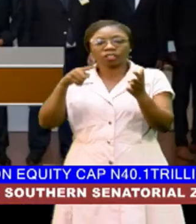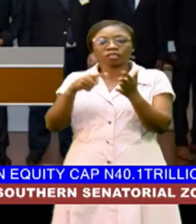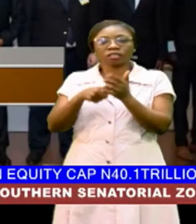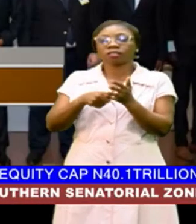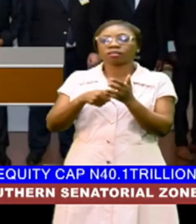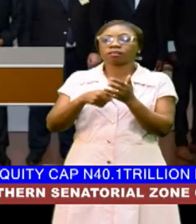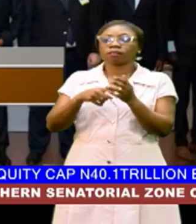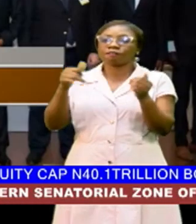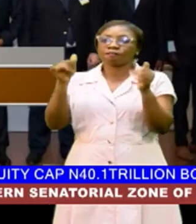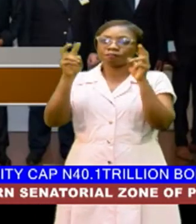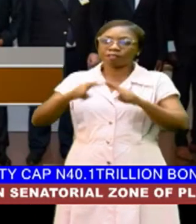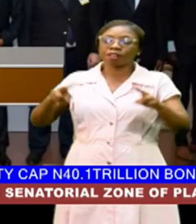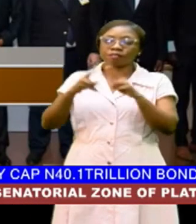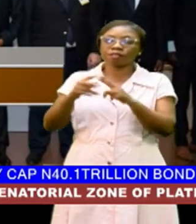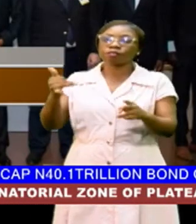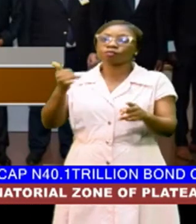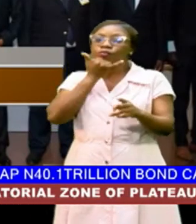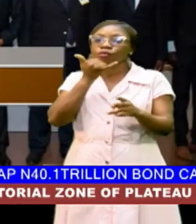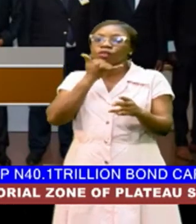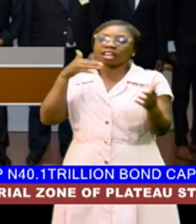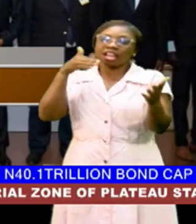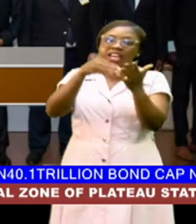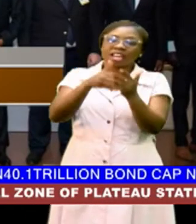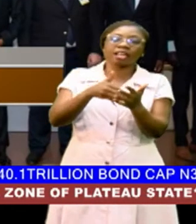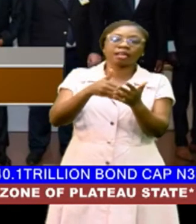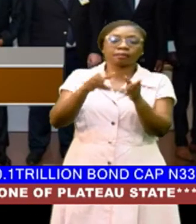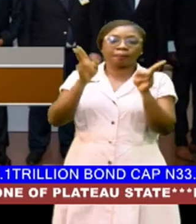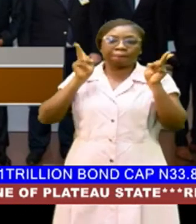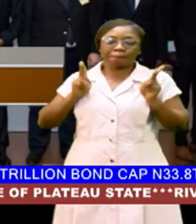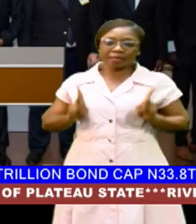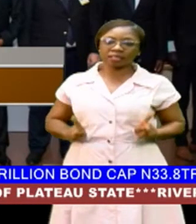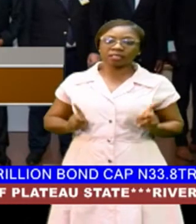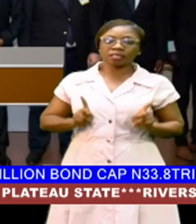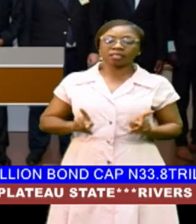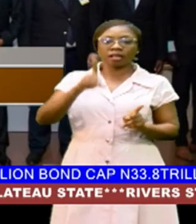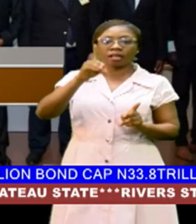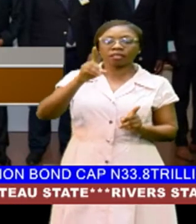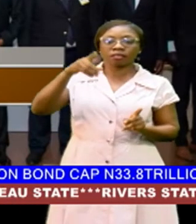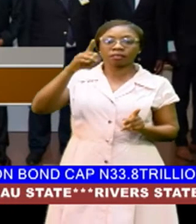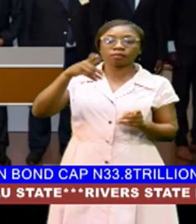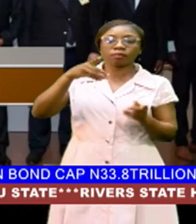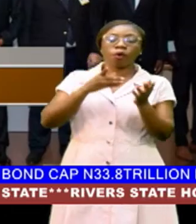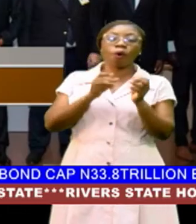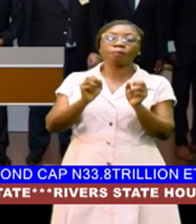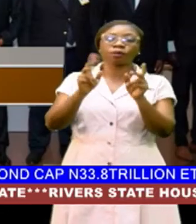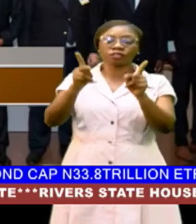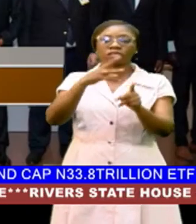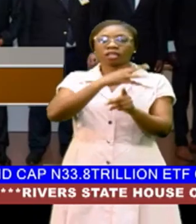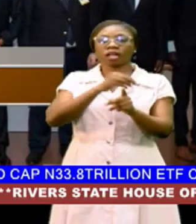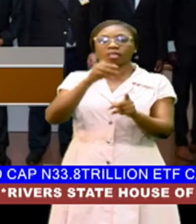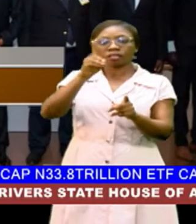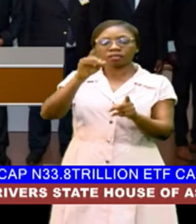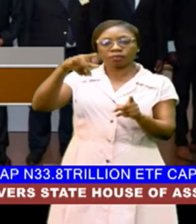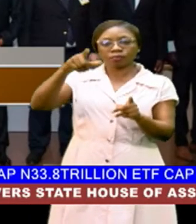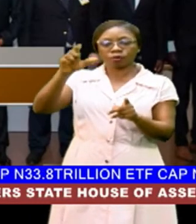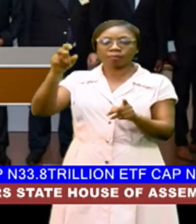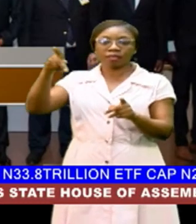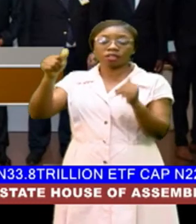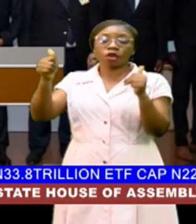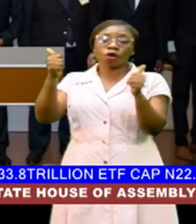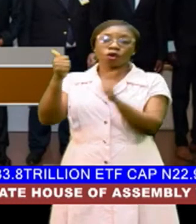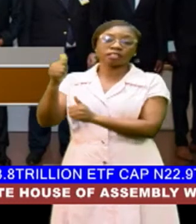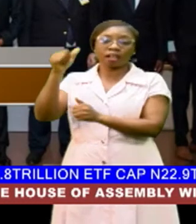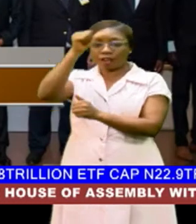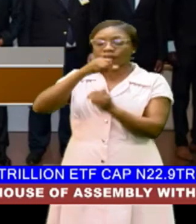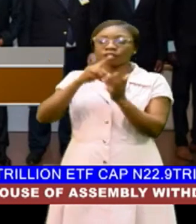gross violation of their personal diplomatic immunities, rights and privileges. Under the African Development Bank